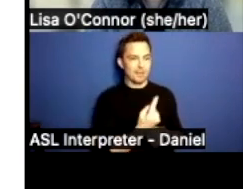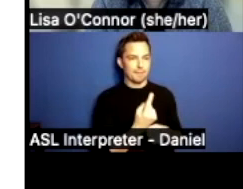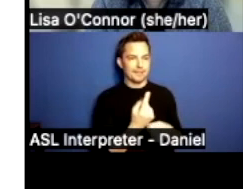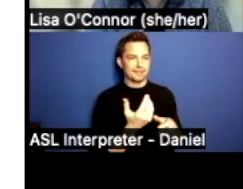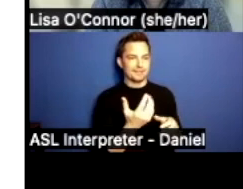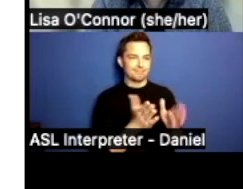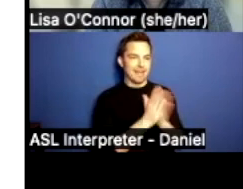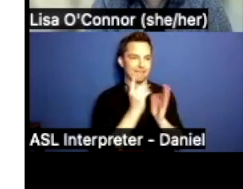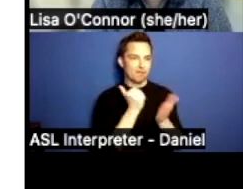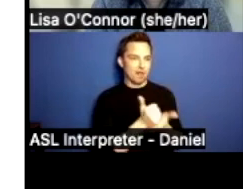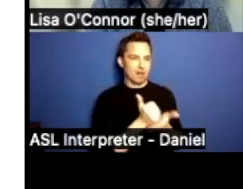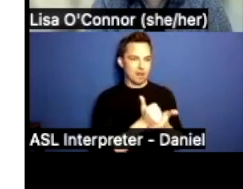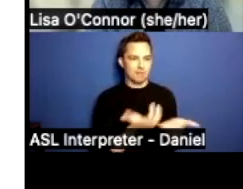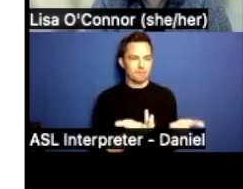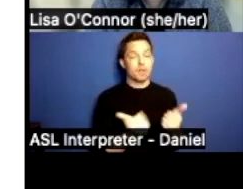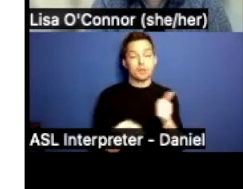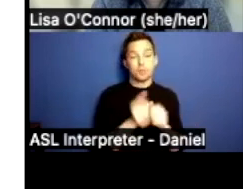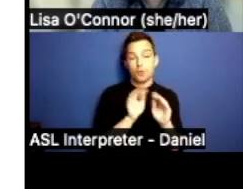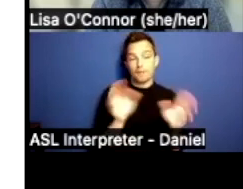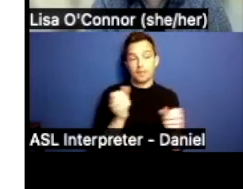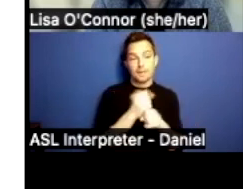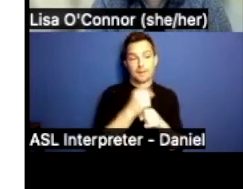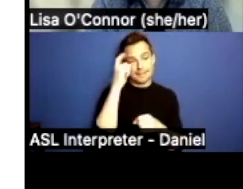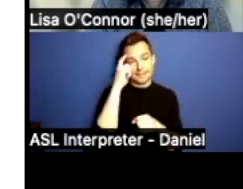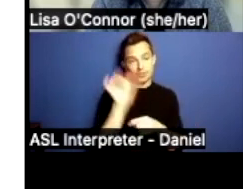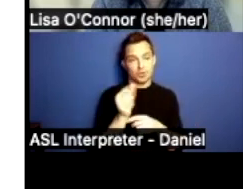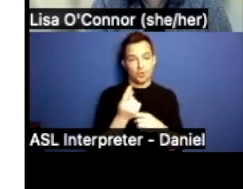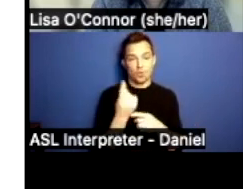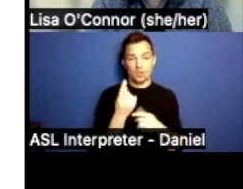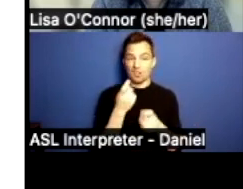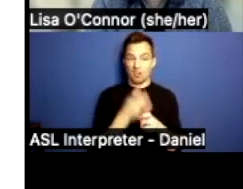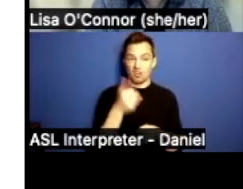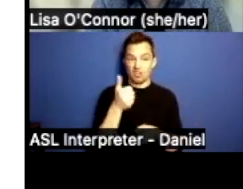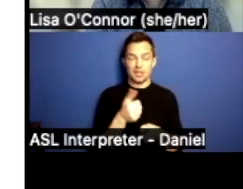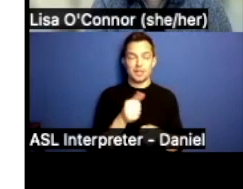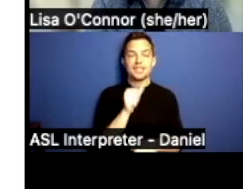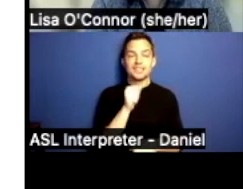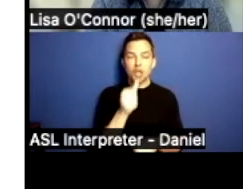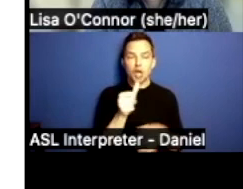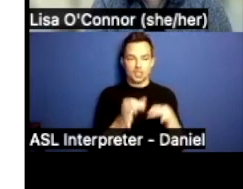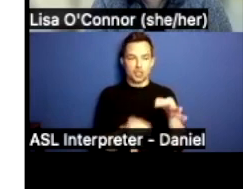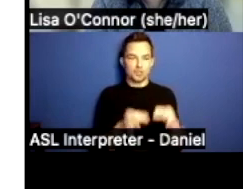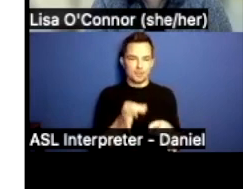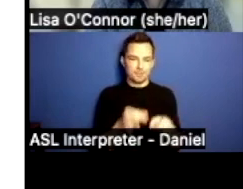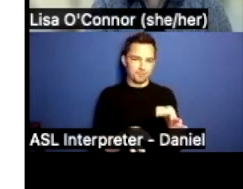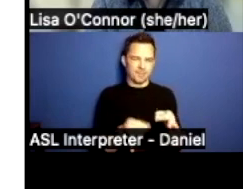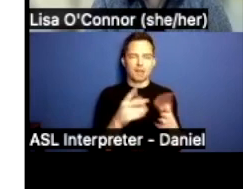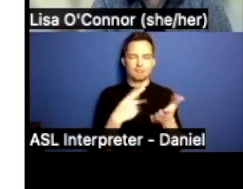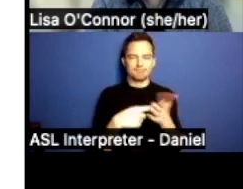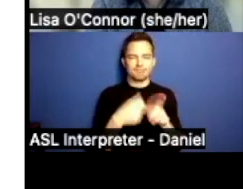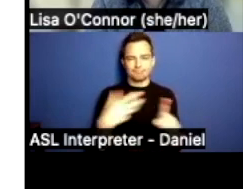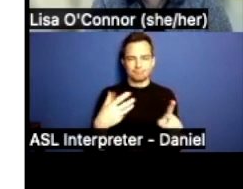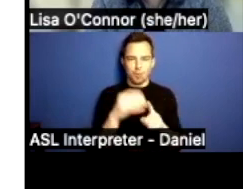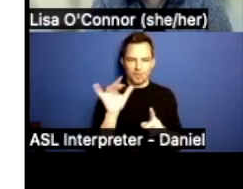that makes the most sense and is the most obvious, and definitely one of the hardest, is this non-judgment. We'll spend a little bit more time talking about